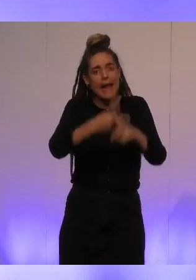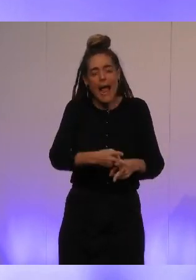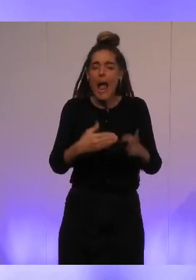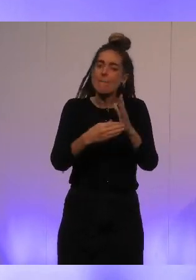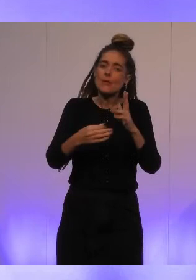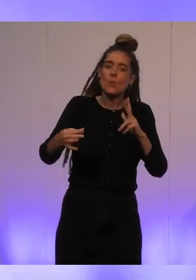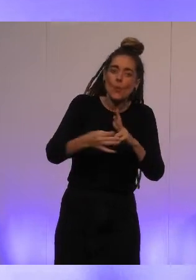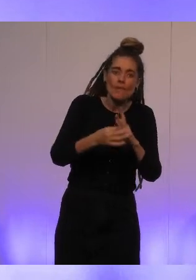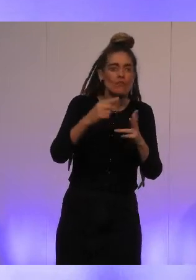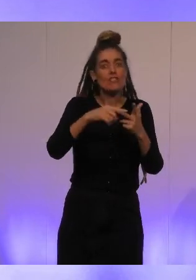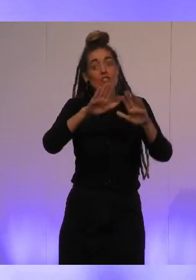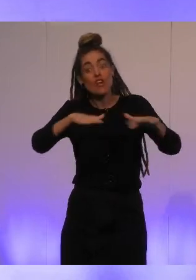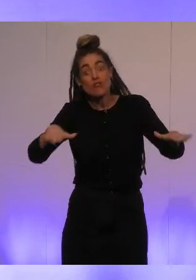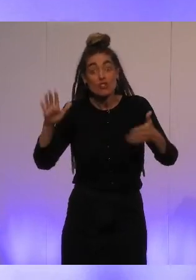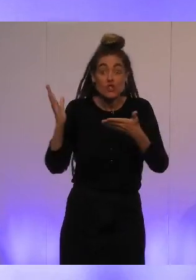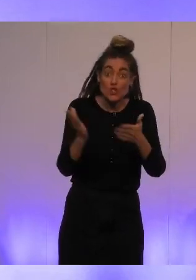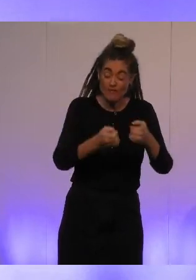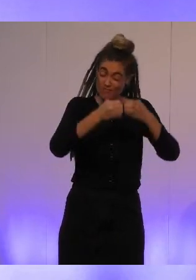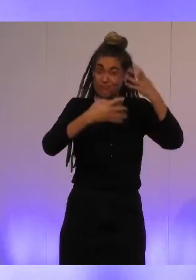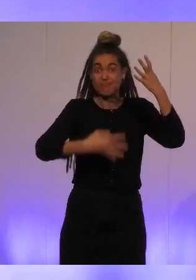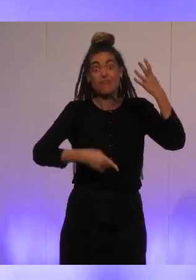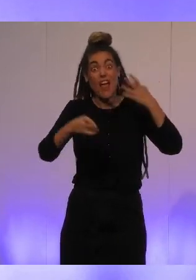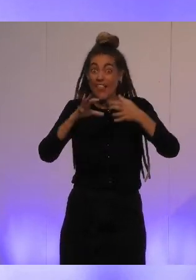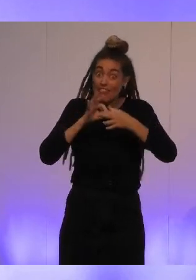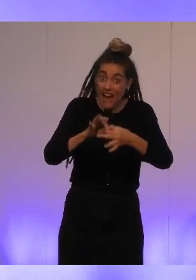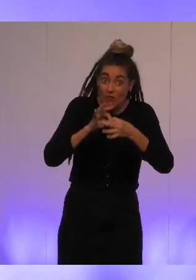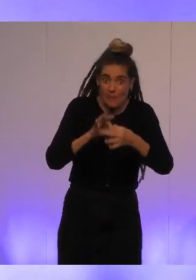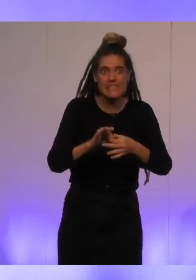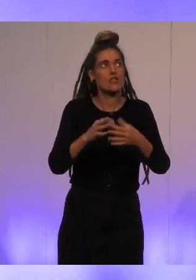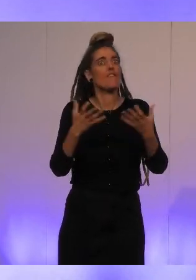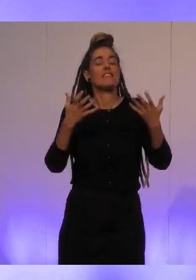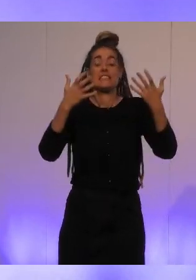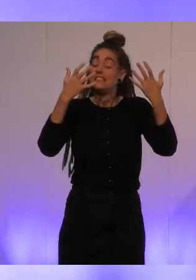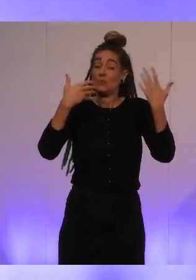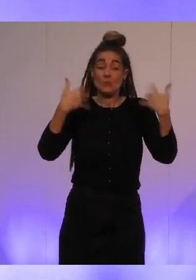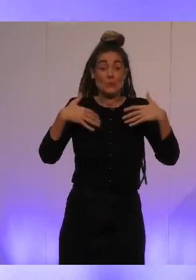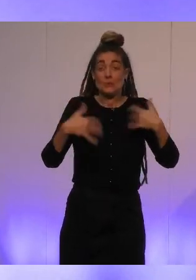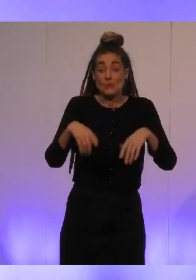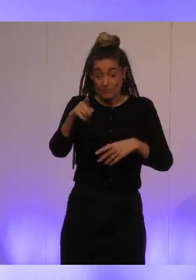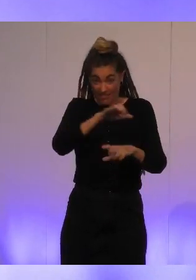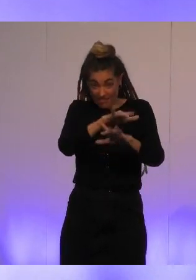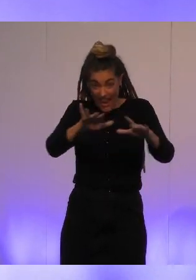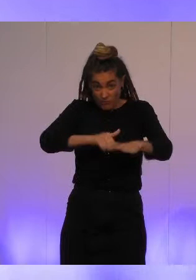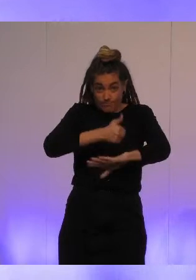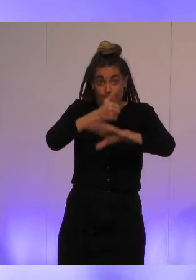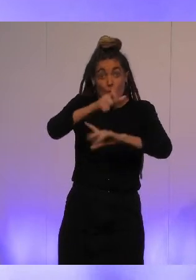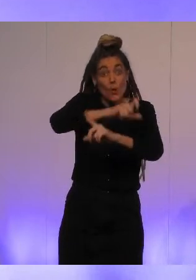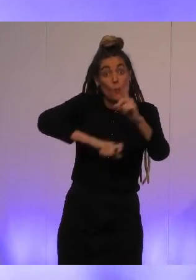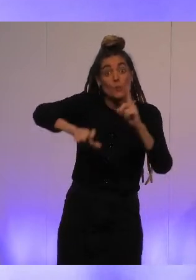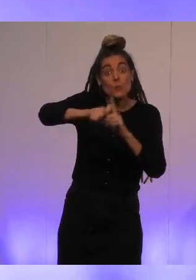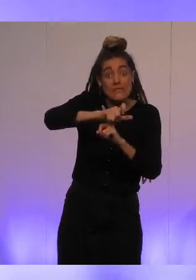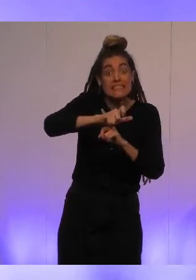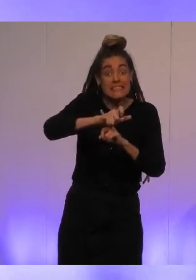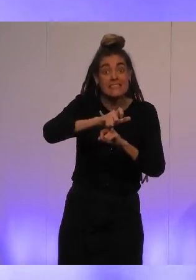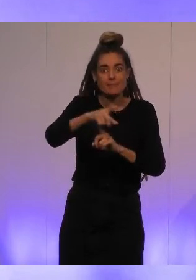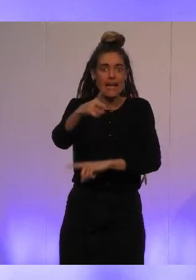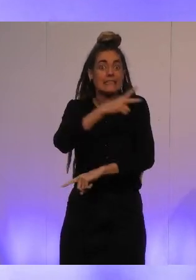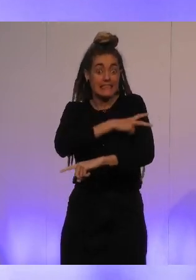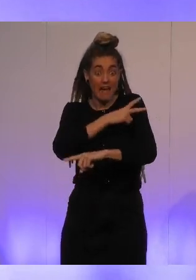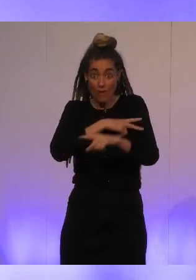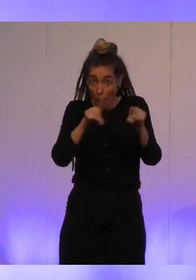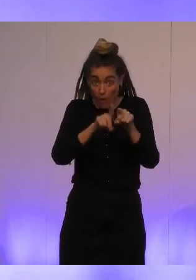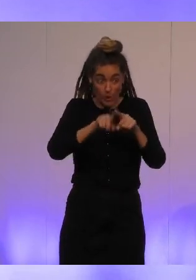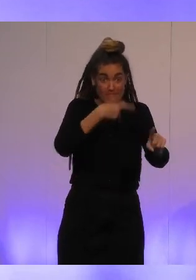midwifery, children's services, therapy services and more, all at community bases and with those staff visiting homes across